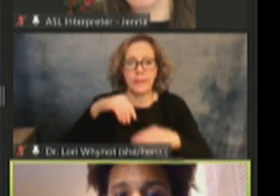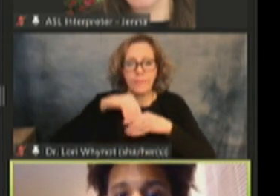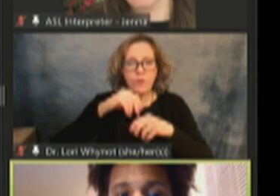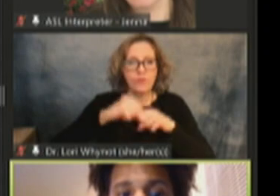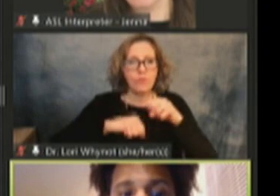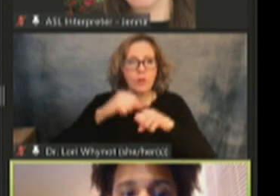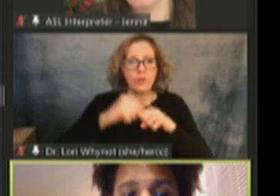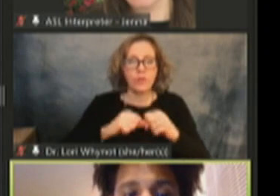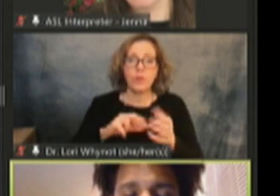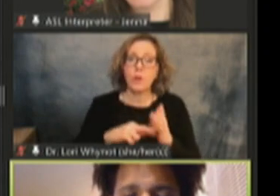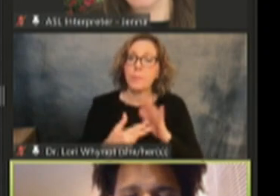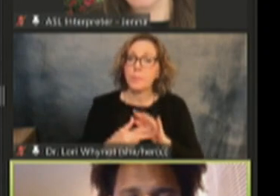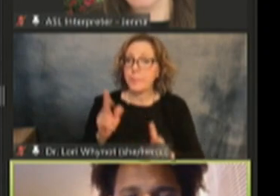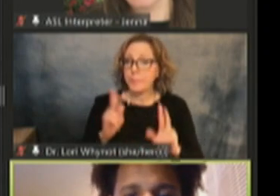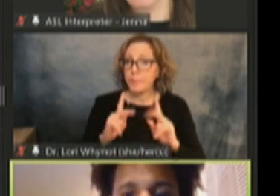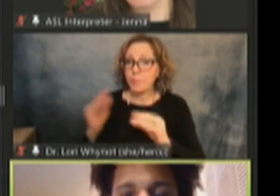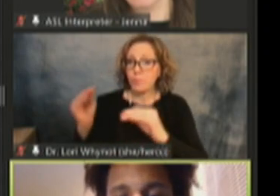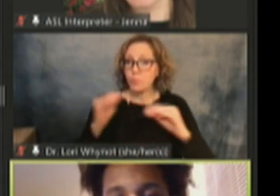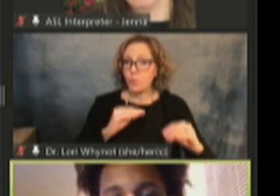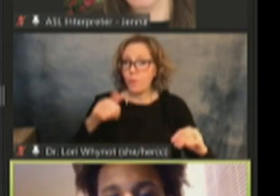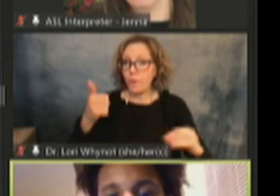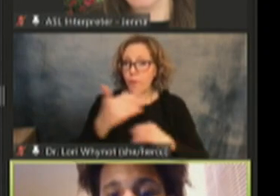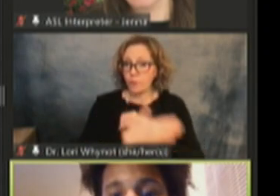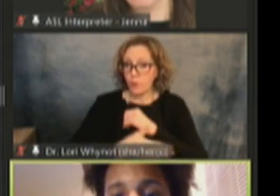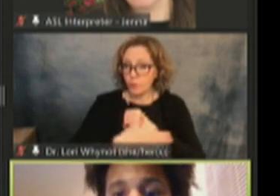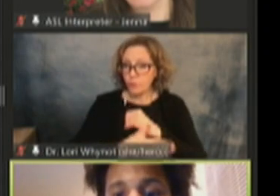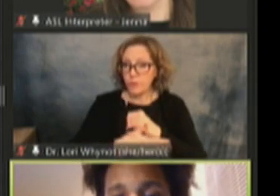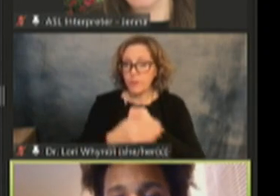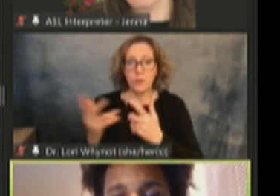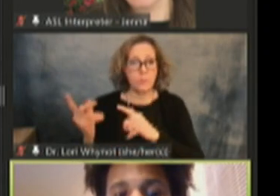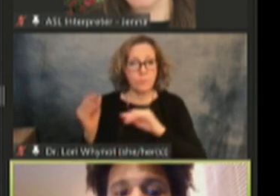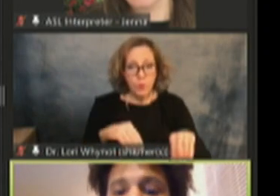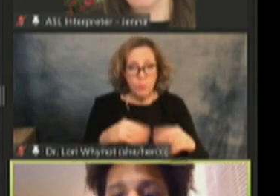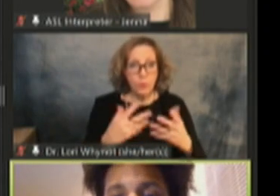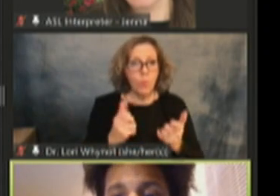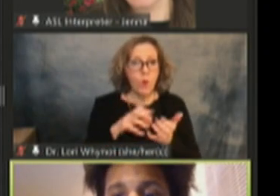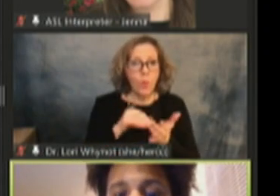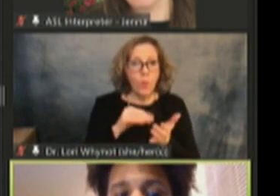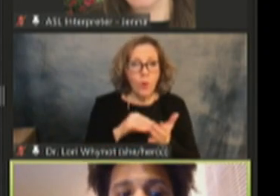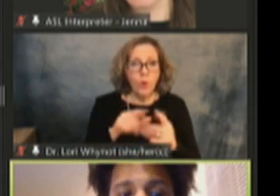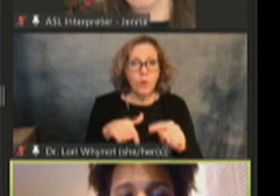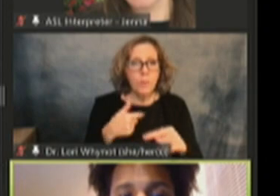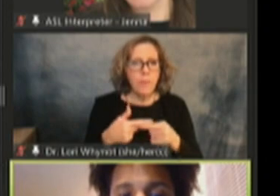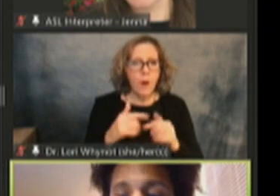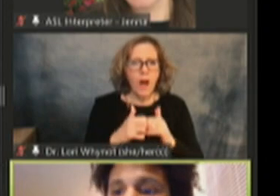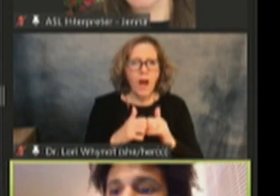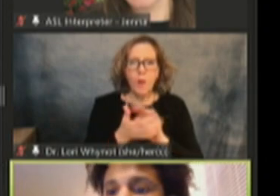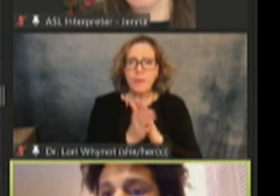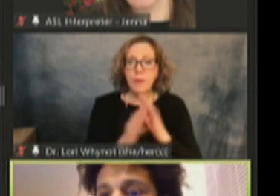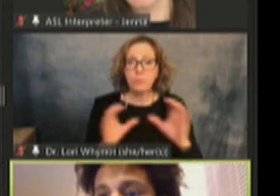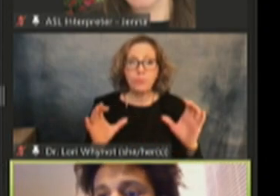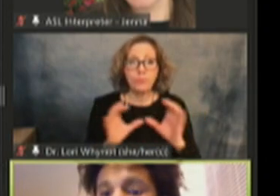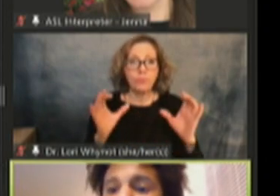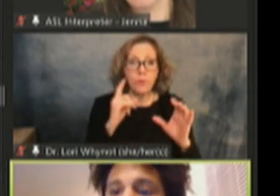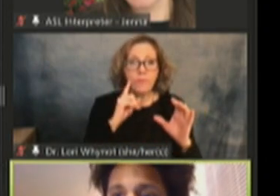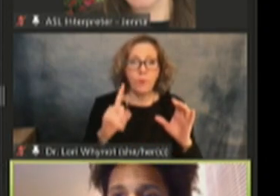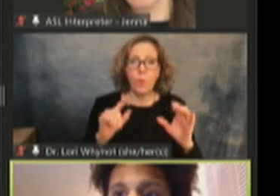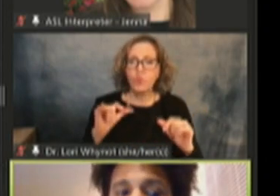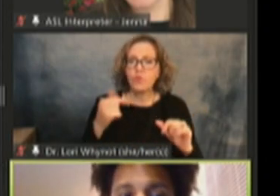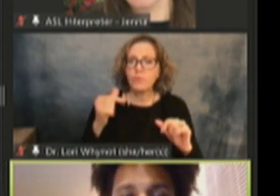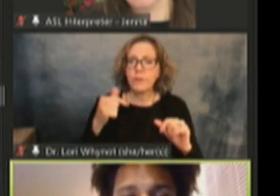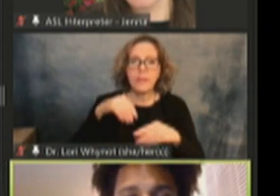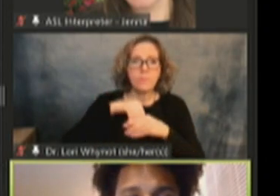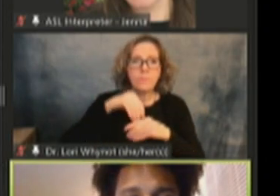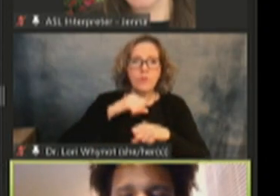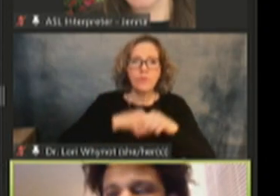national a certificate around green infrastructure landscape could participate in this co-op and really start